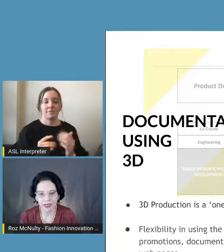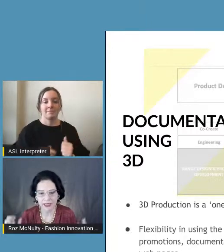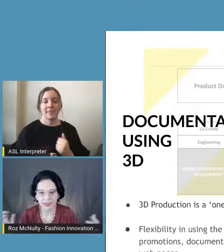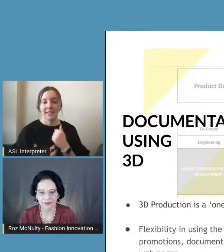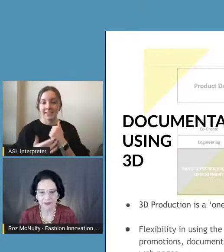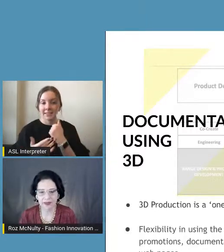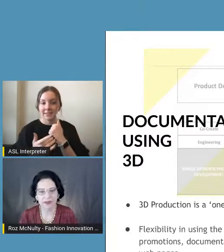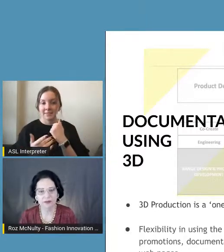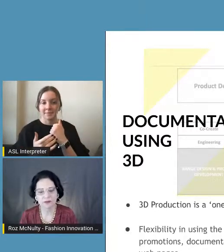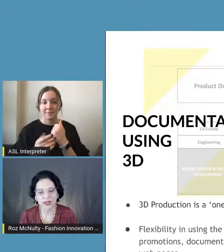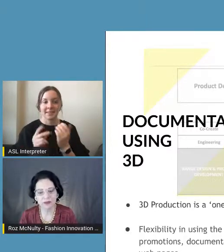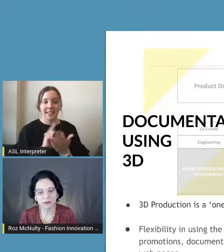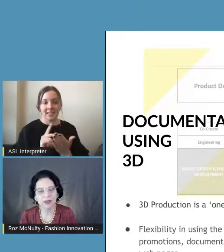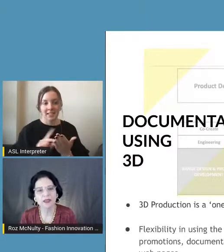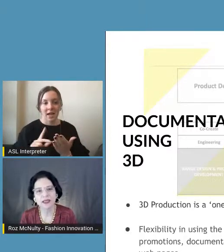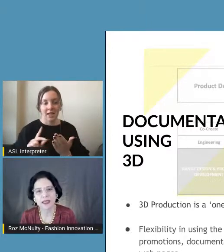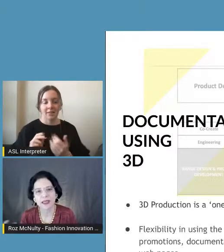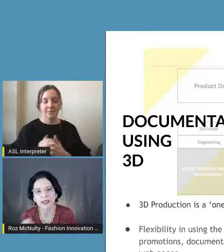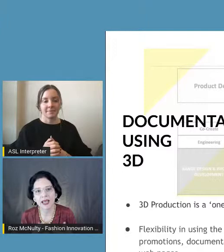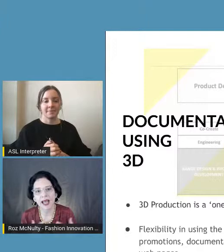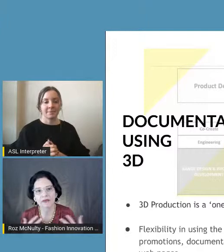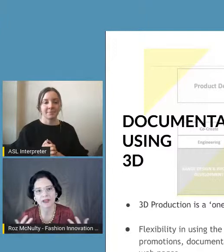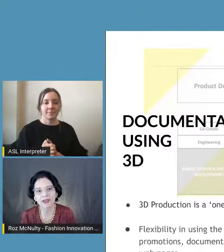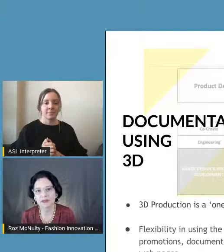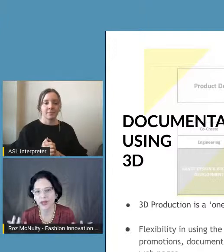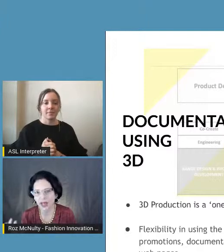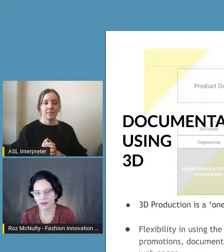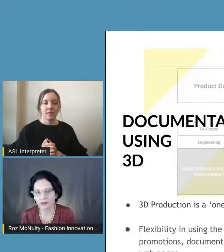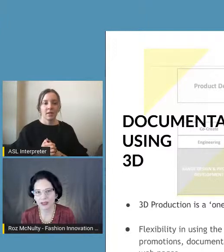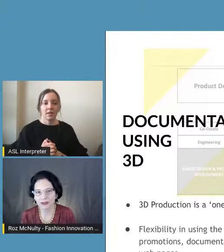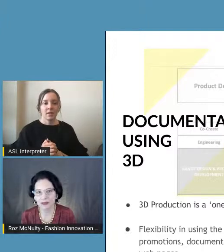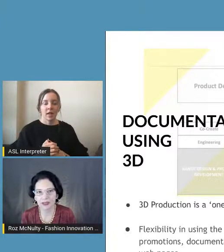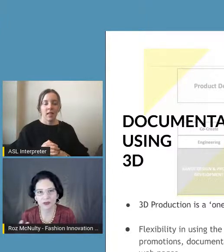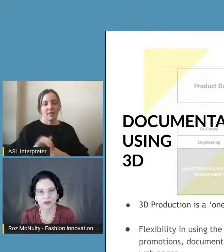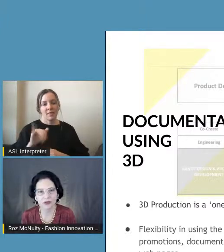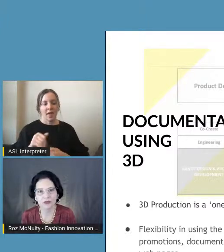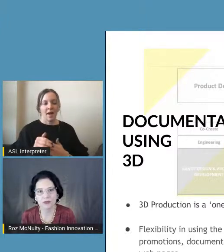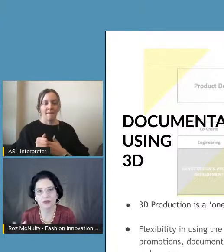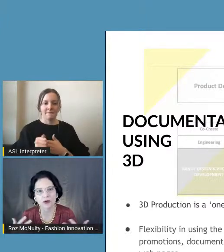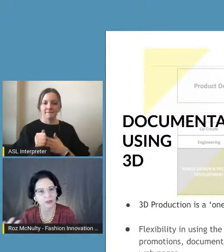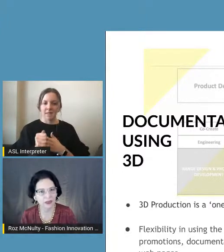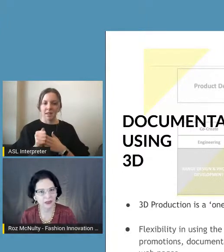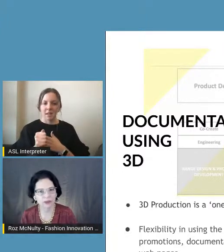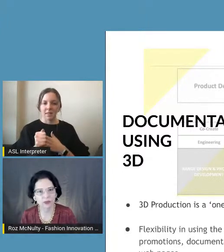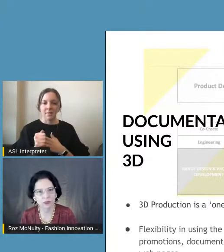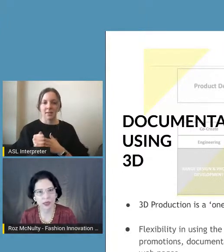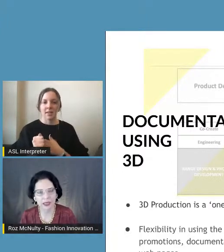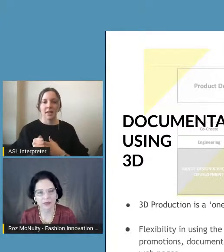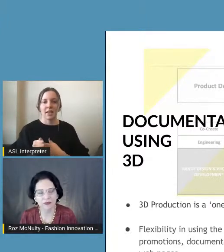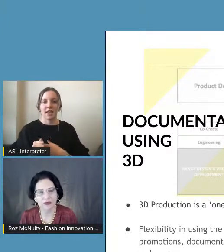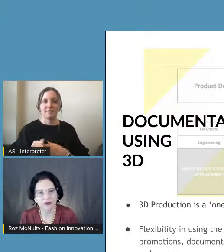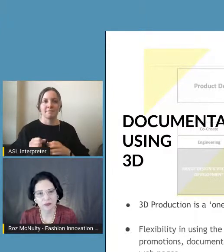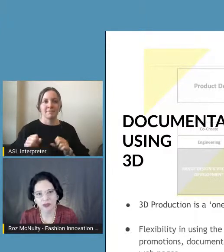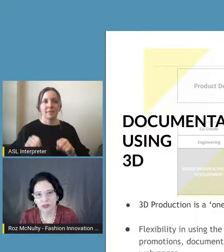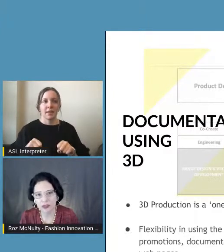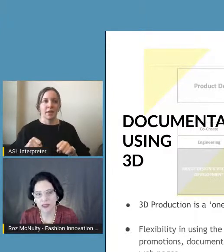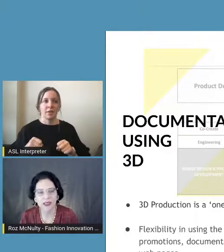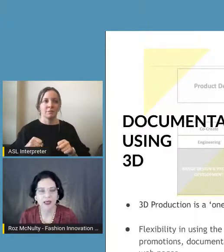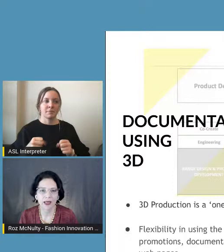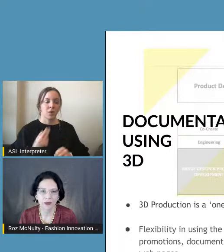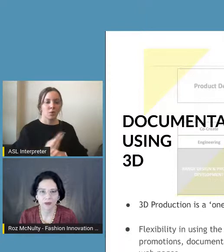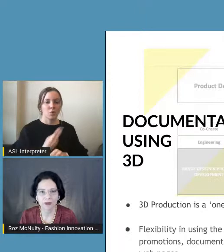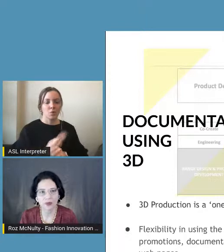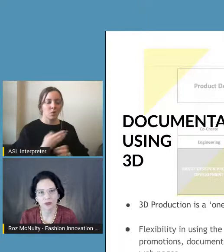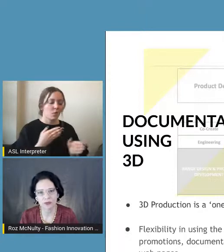But again, it's the flexibility in having these assets that you can use so many different ways,